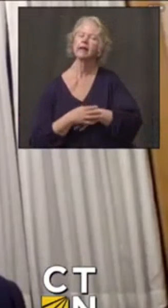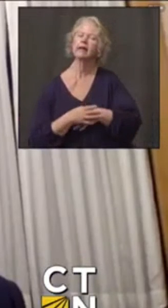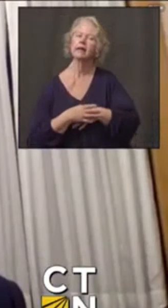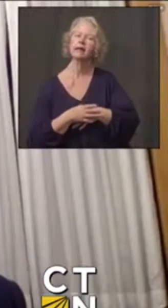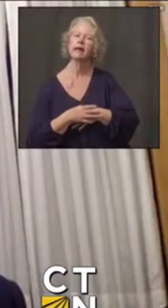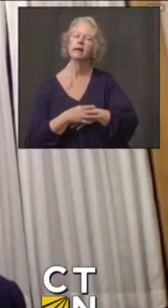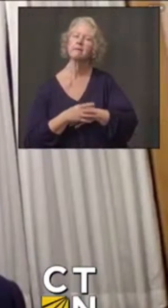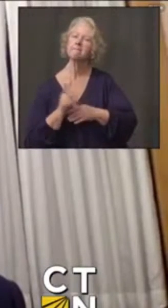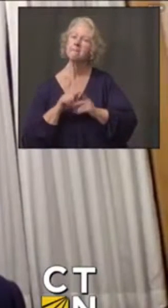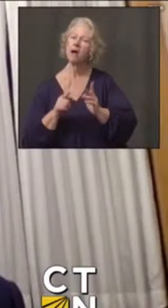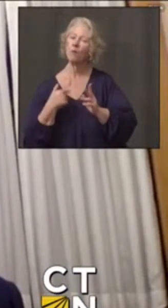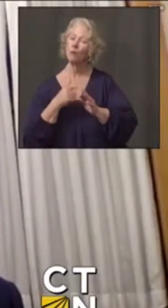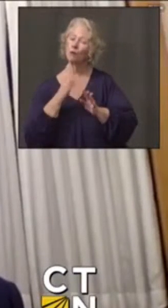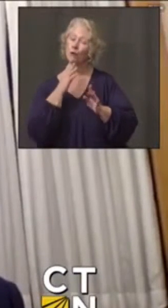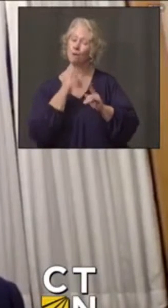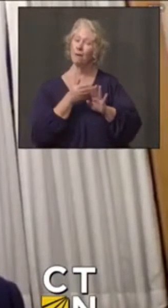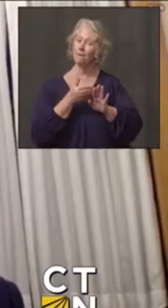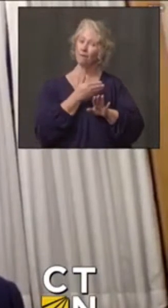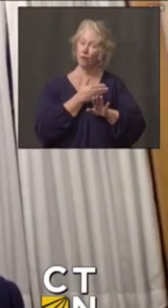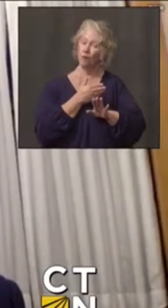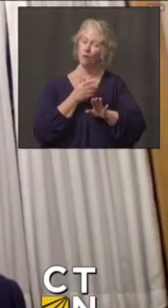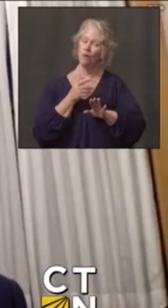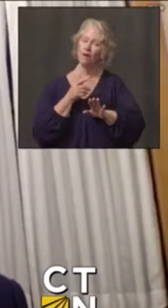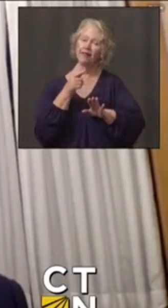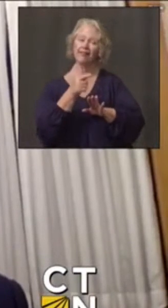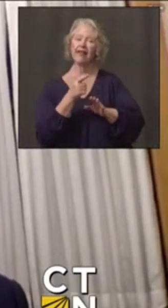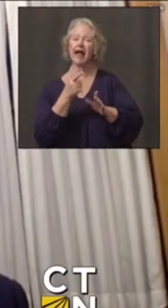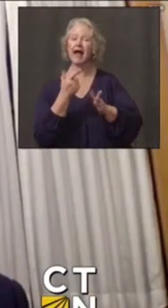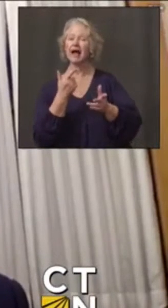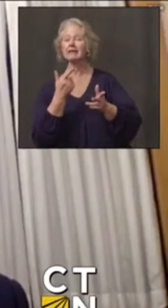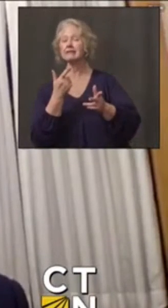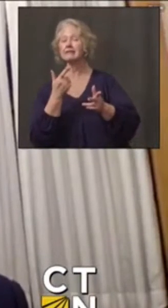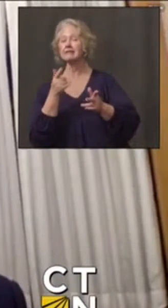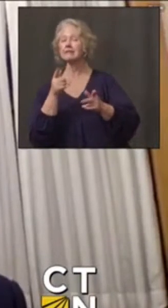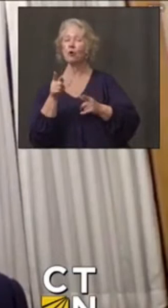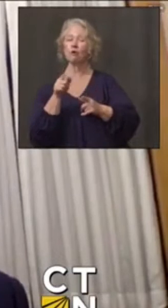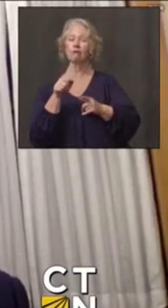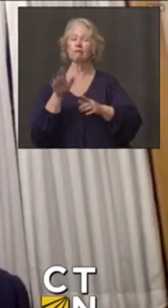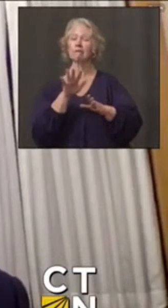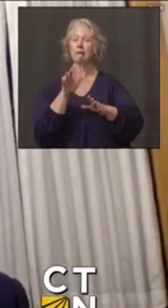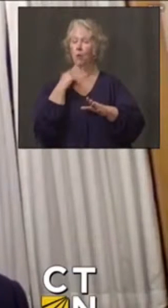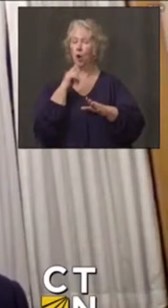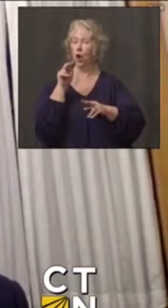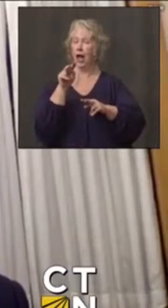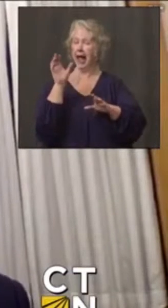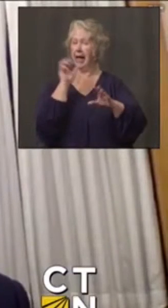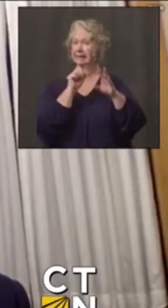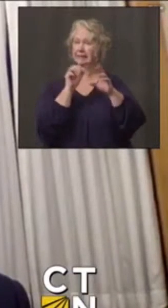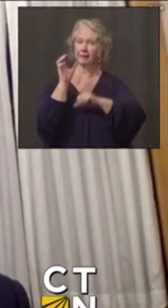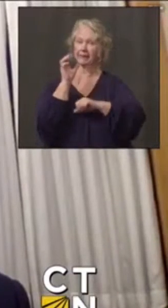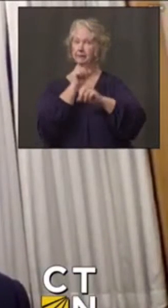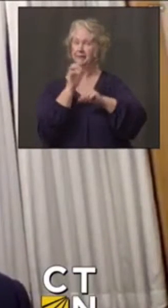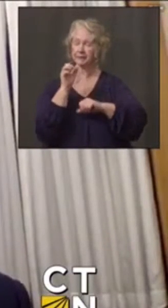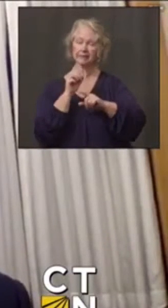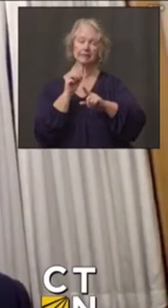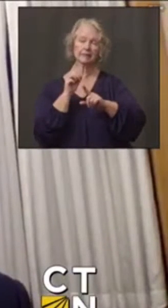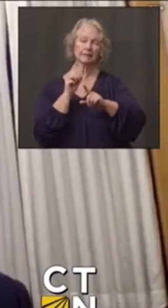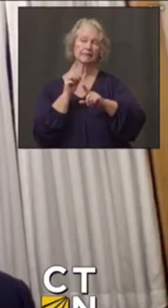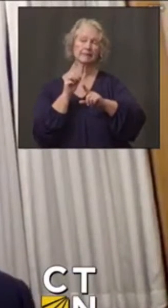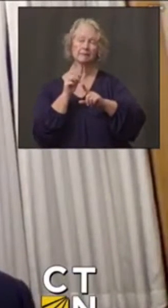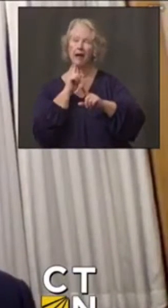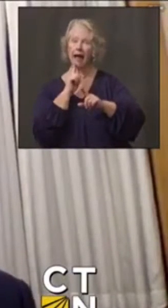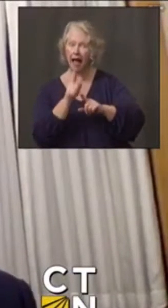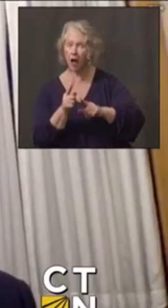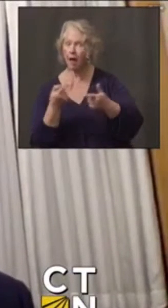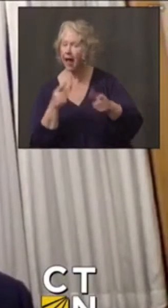we've talked about before, models are just estimates, and ultimately, the outcomes are dependent on the actions that we